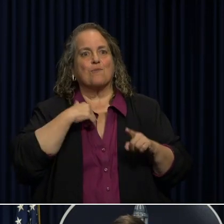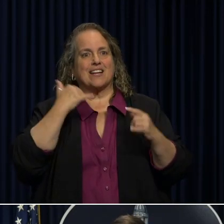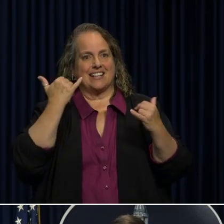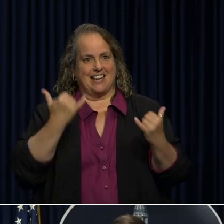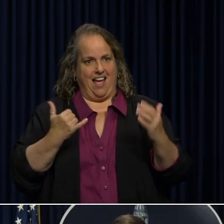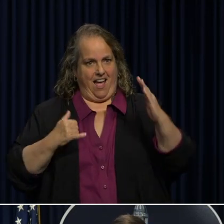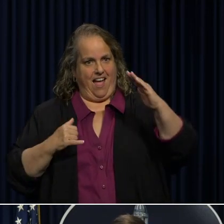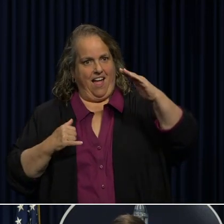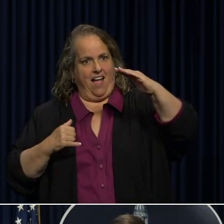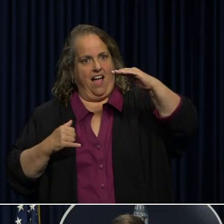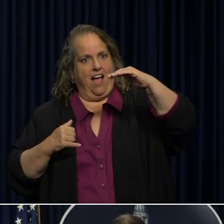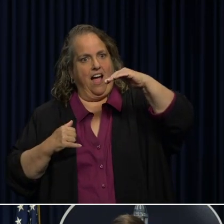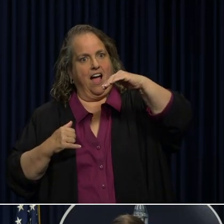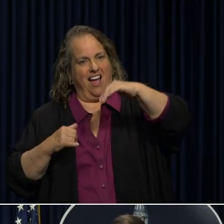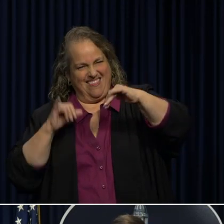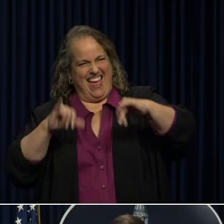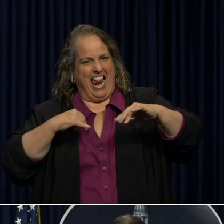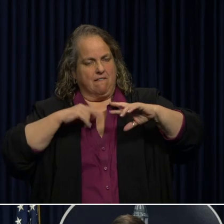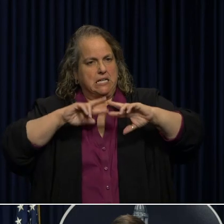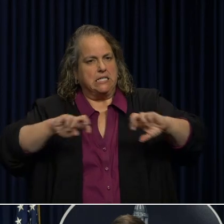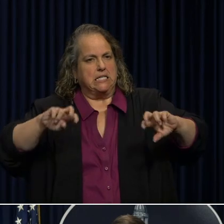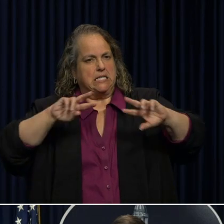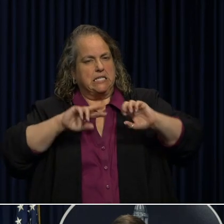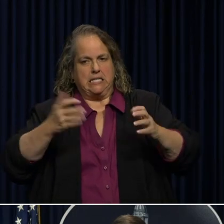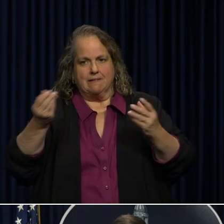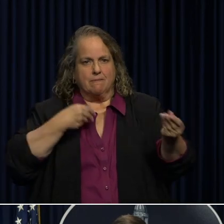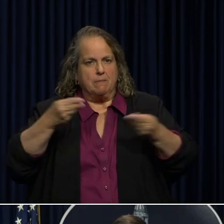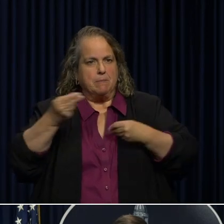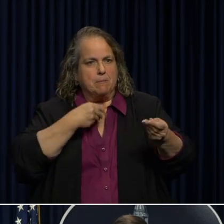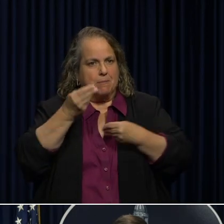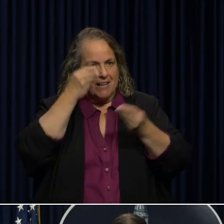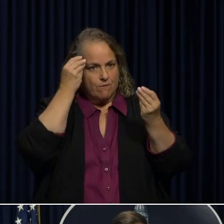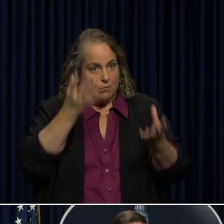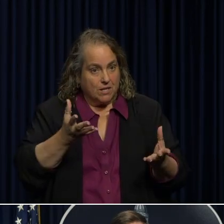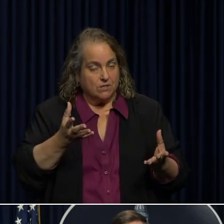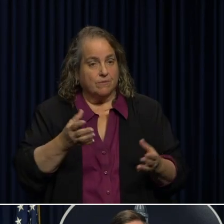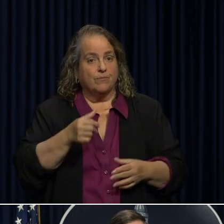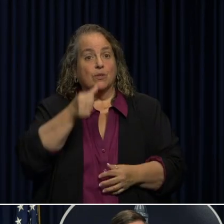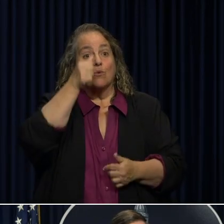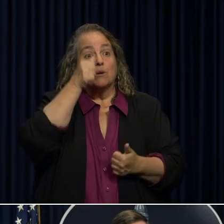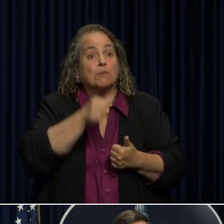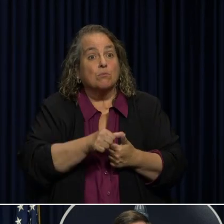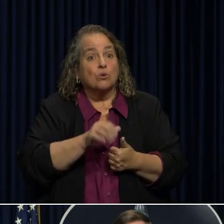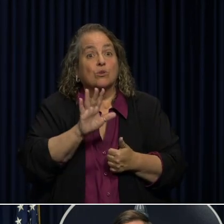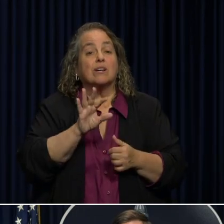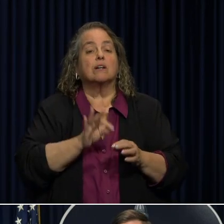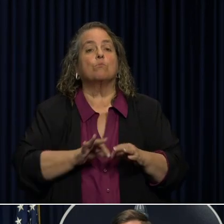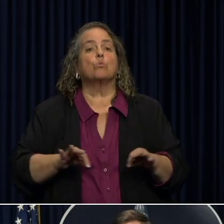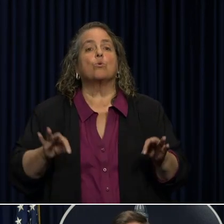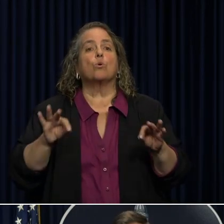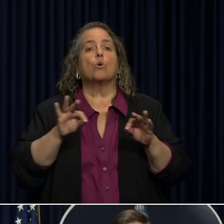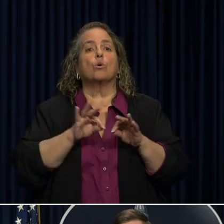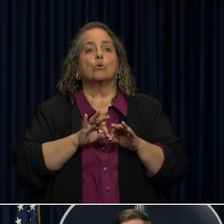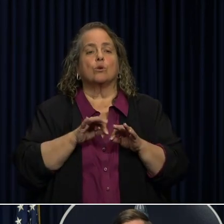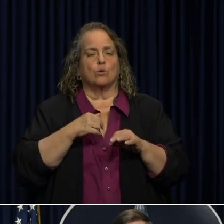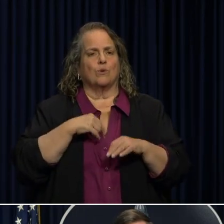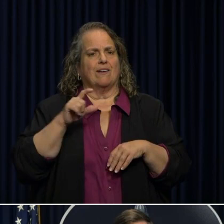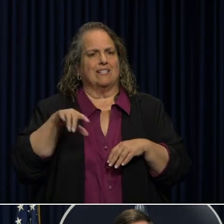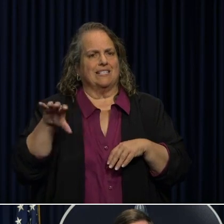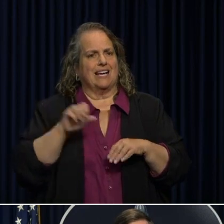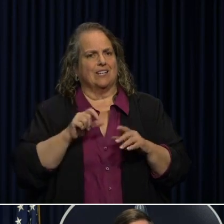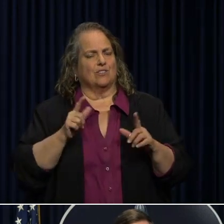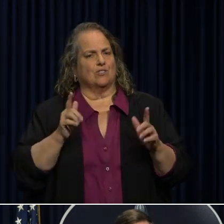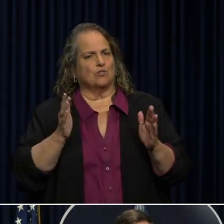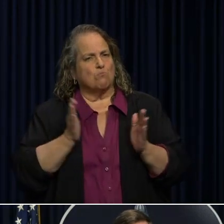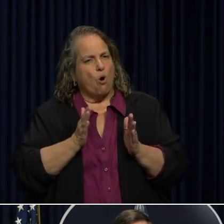in the right direction. So remember, this is important. We're going to be able to take some small steps